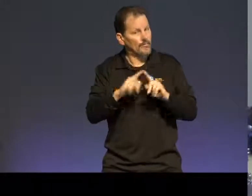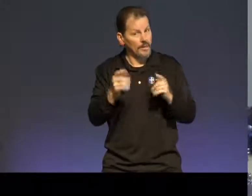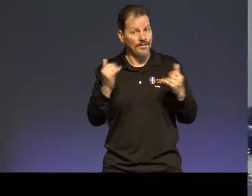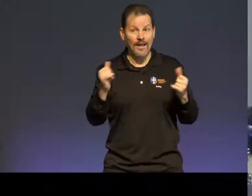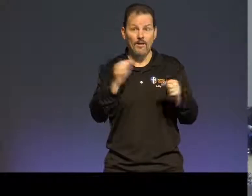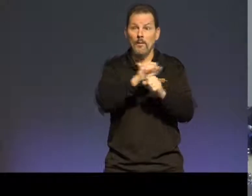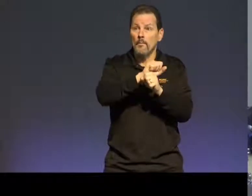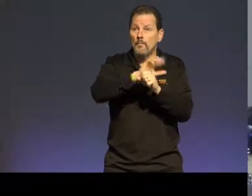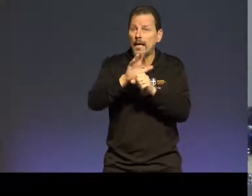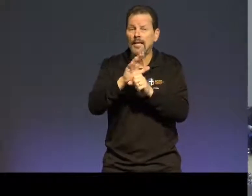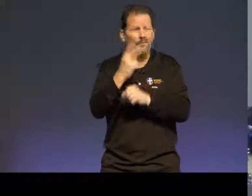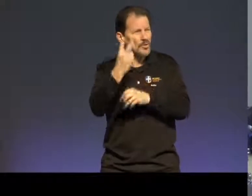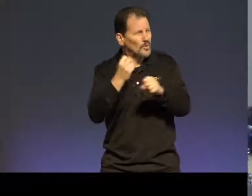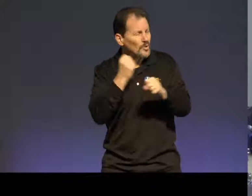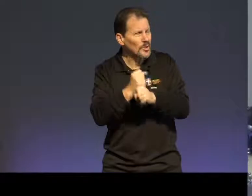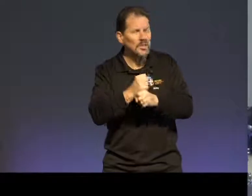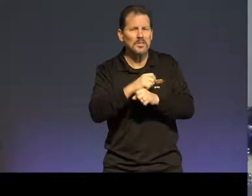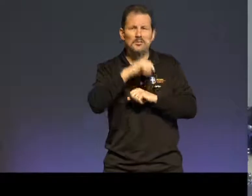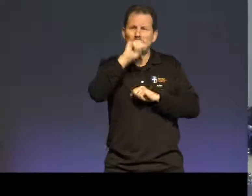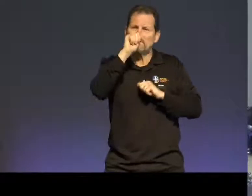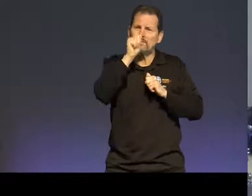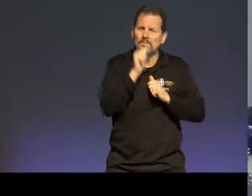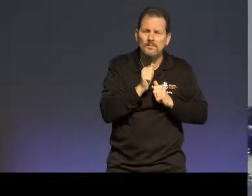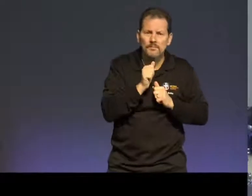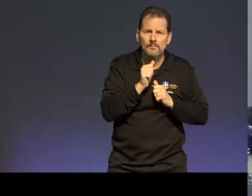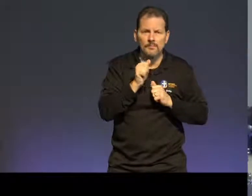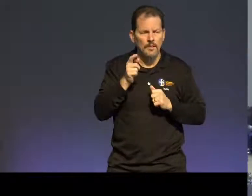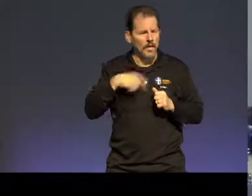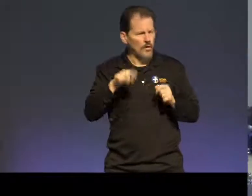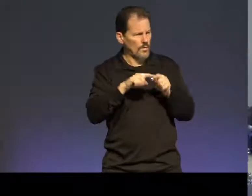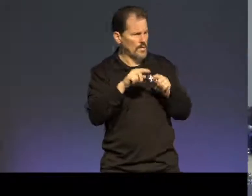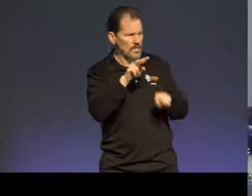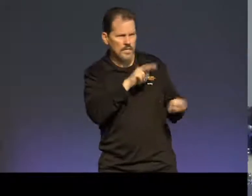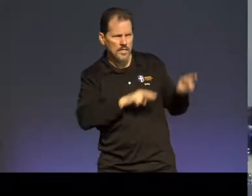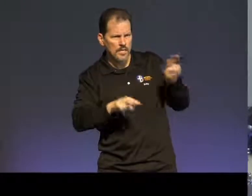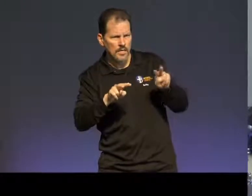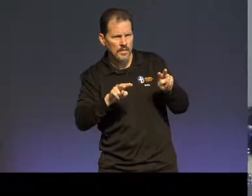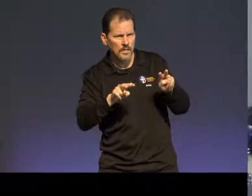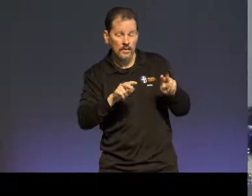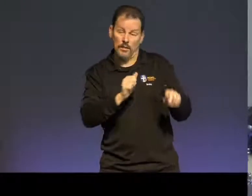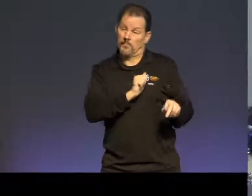negativity around what's going on. And I'm finding myself more and more wondering, God, what do you have me waiting for?